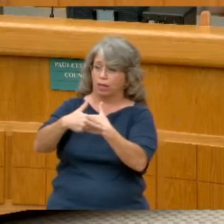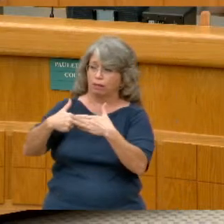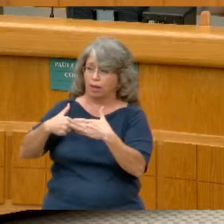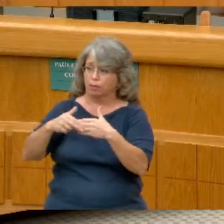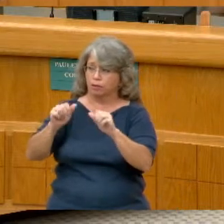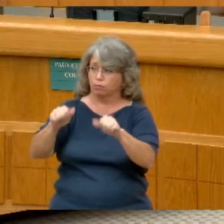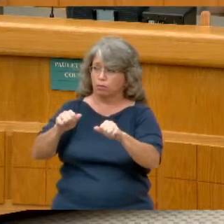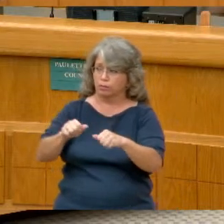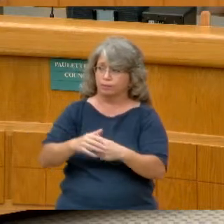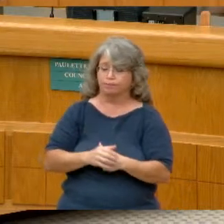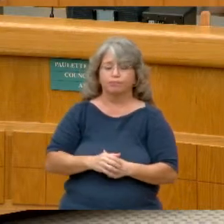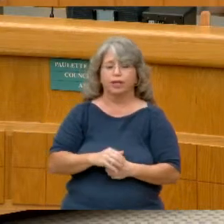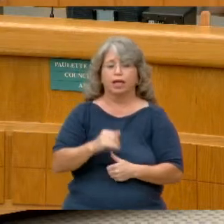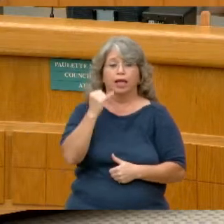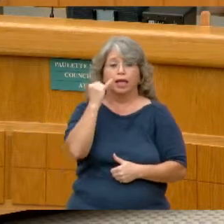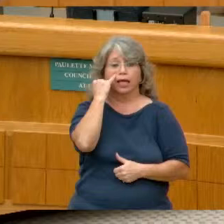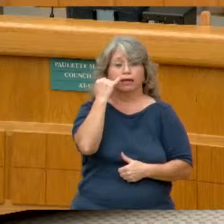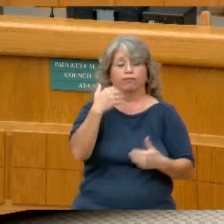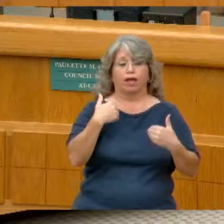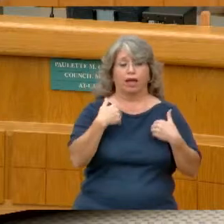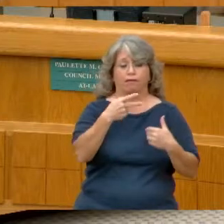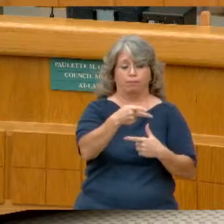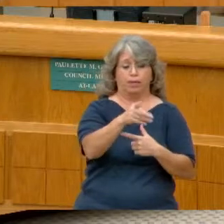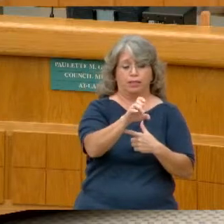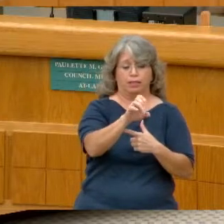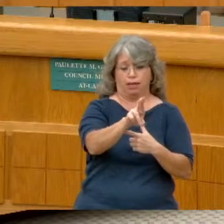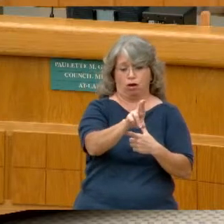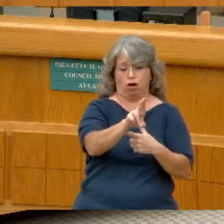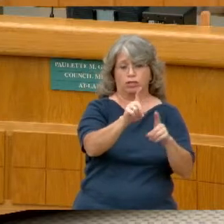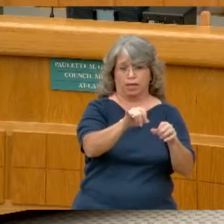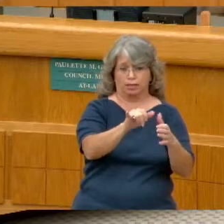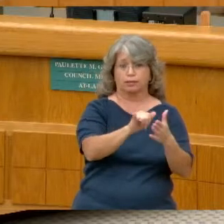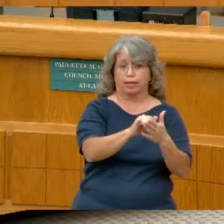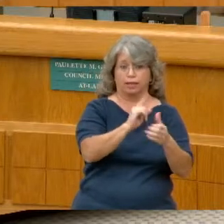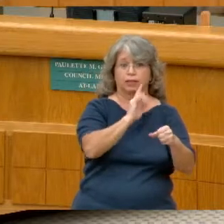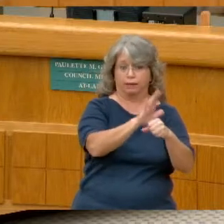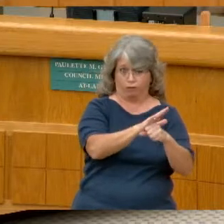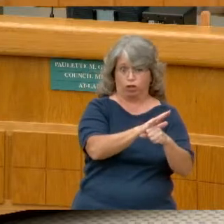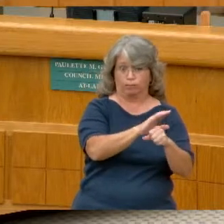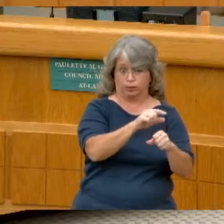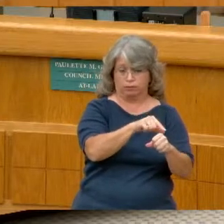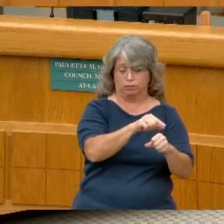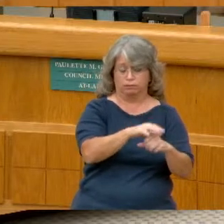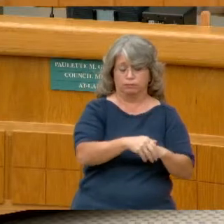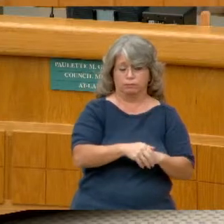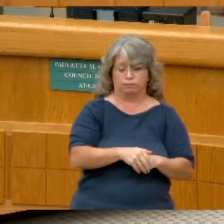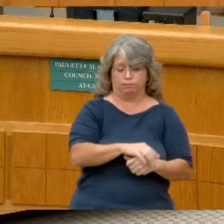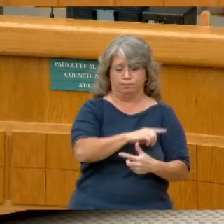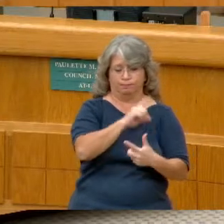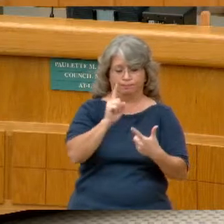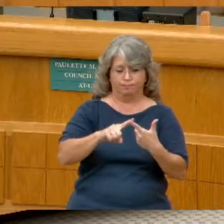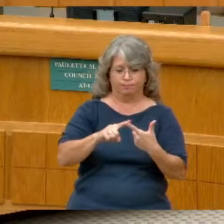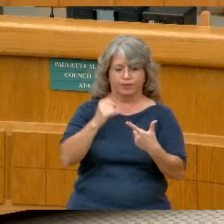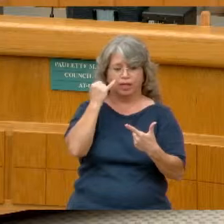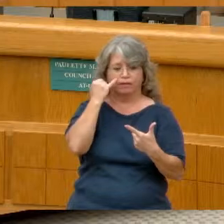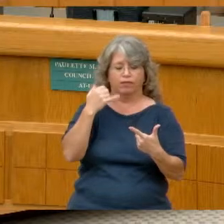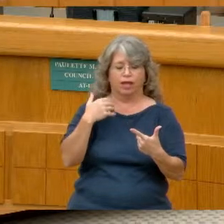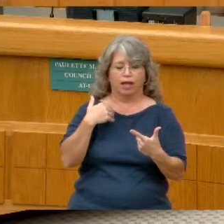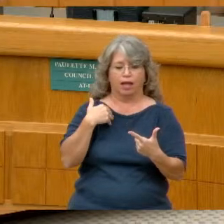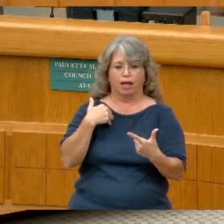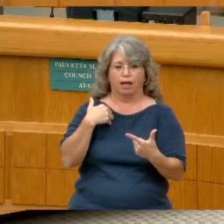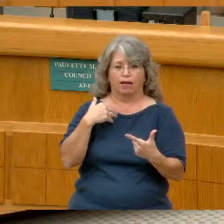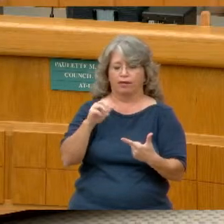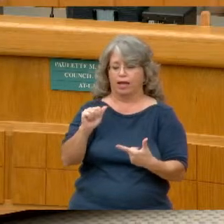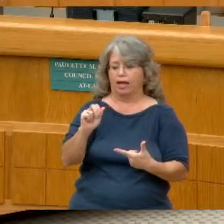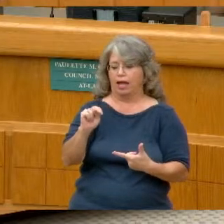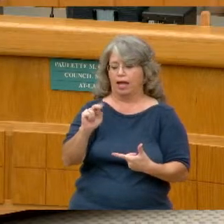a PCR test, then it's it's a confirmed, you know, case. If they have an antigen test, then